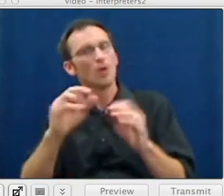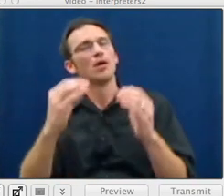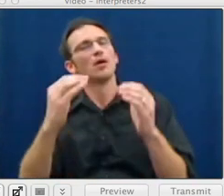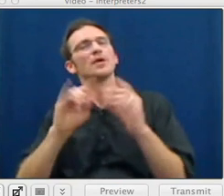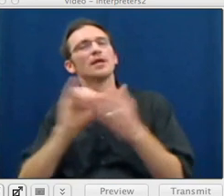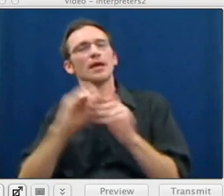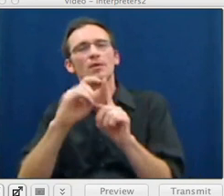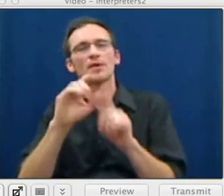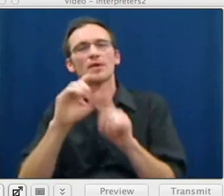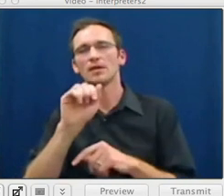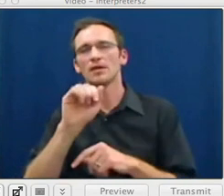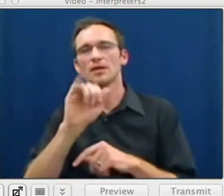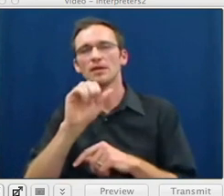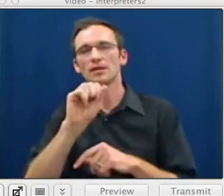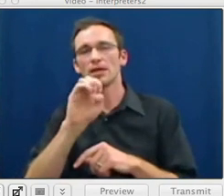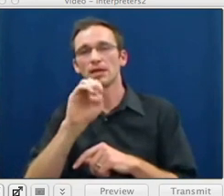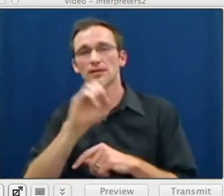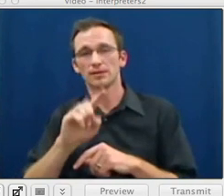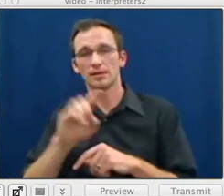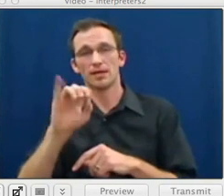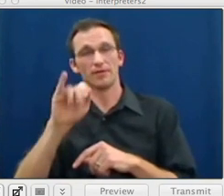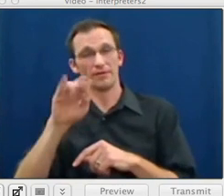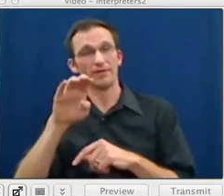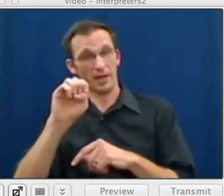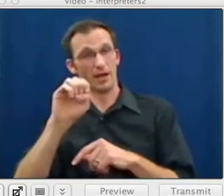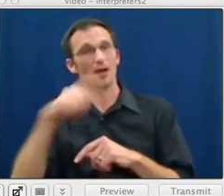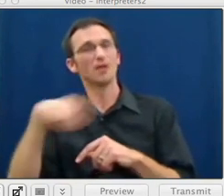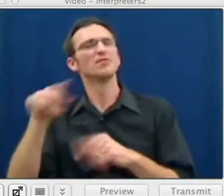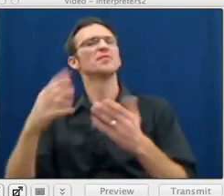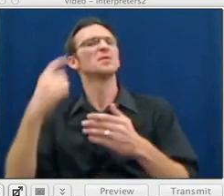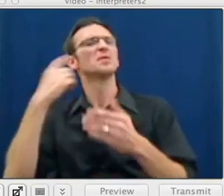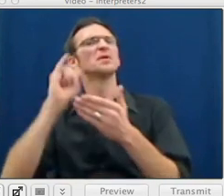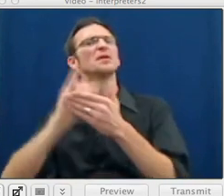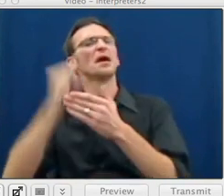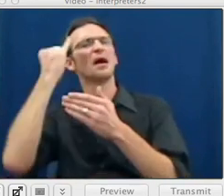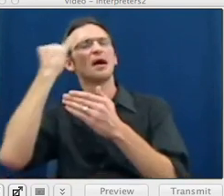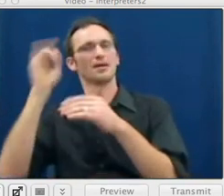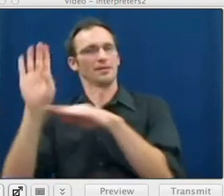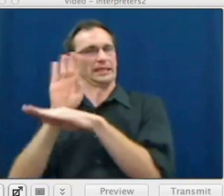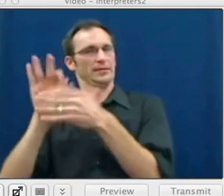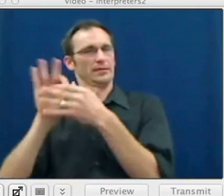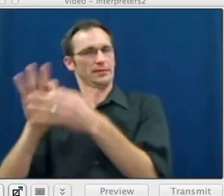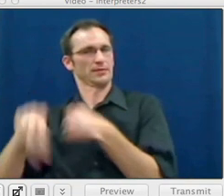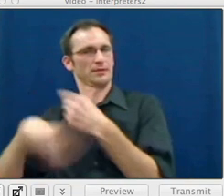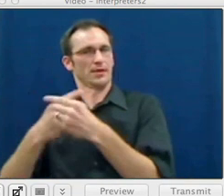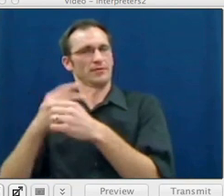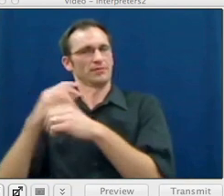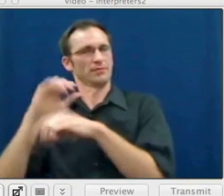because, and that's used in business, as you might be familiar with, this idea of let people be, let the markets be,